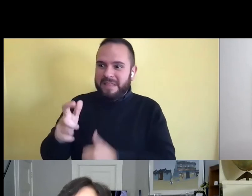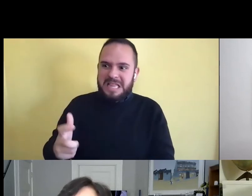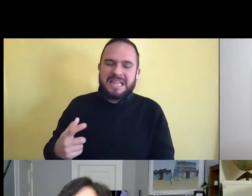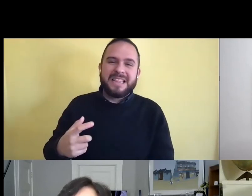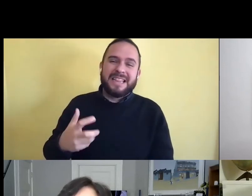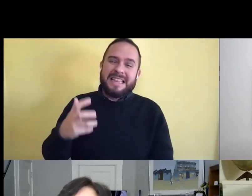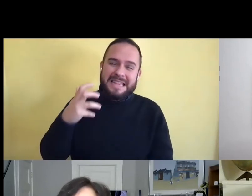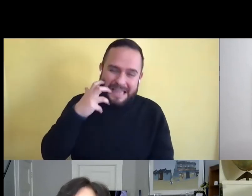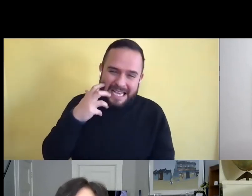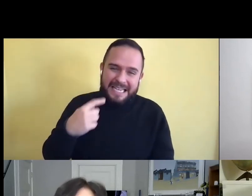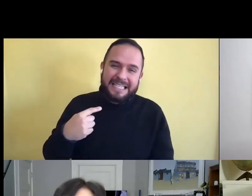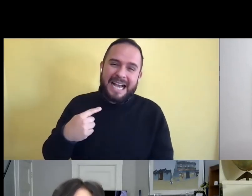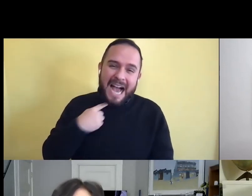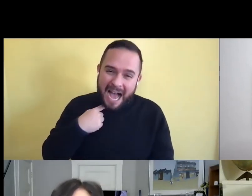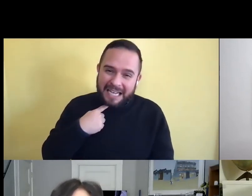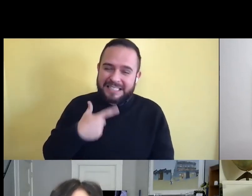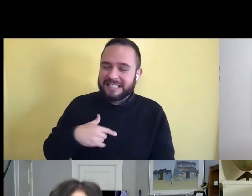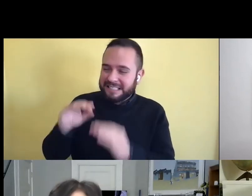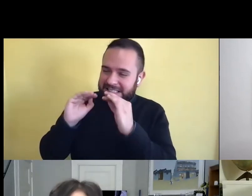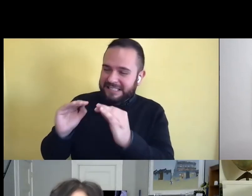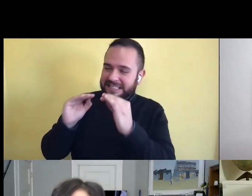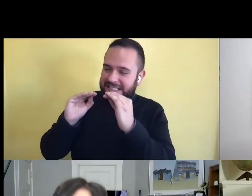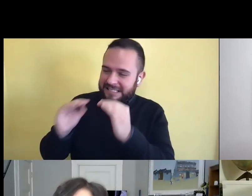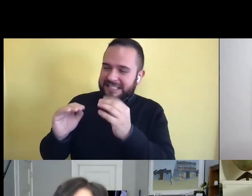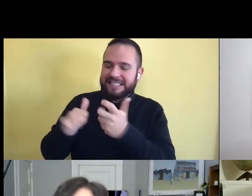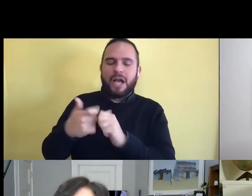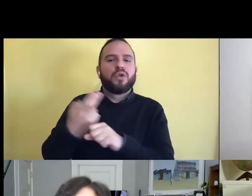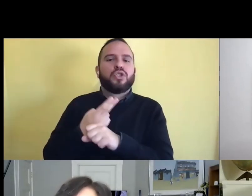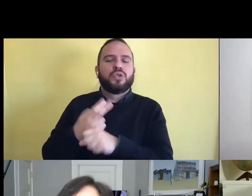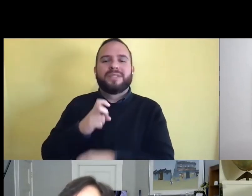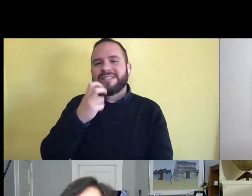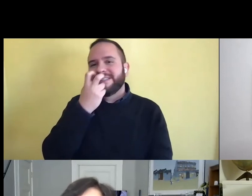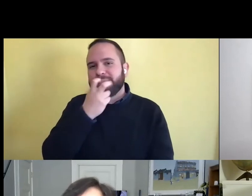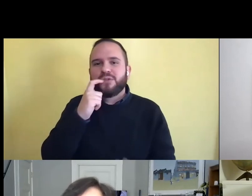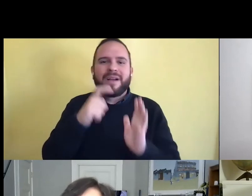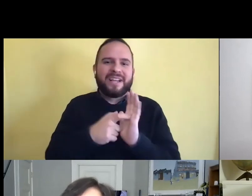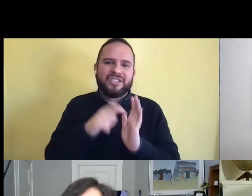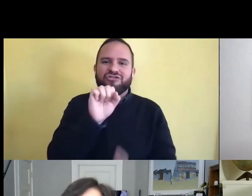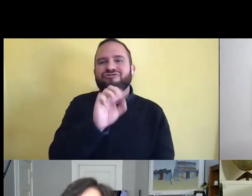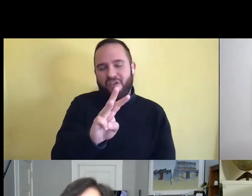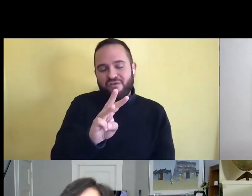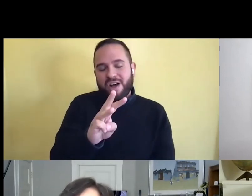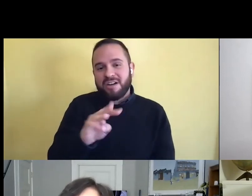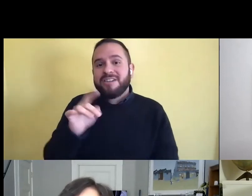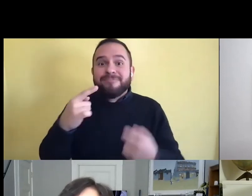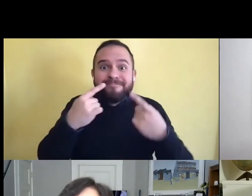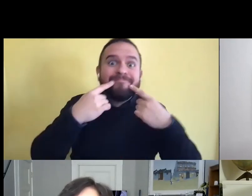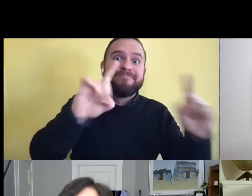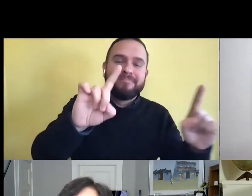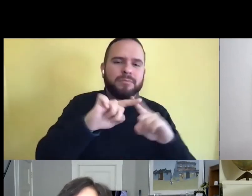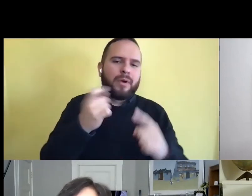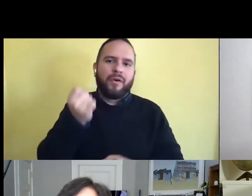to use speech recognition software. We got there in the end, but it required training. And with the automated